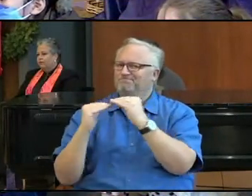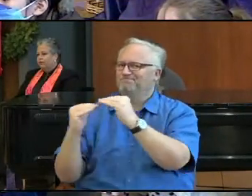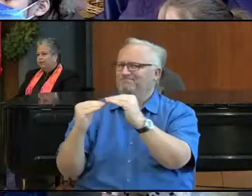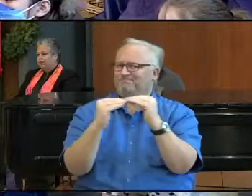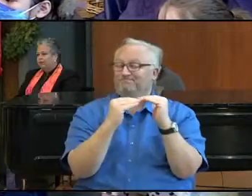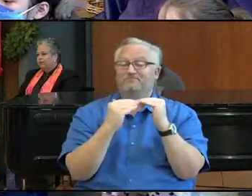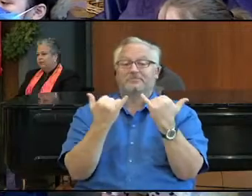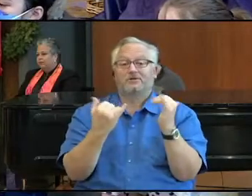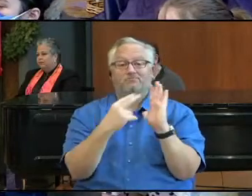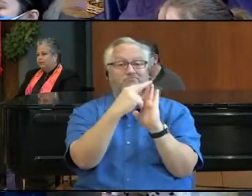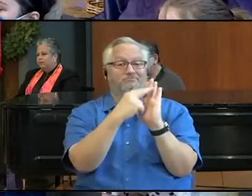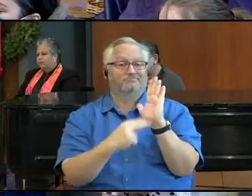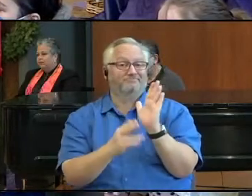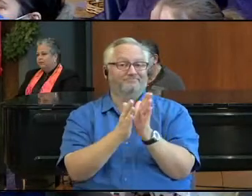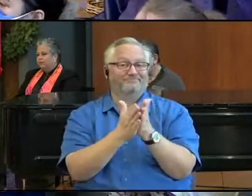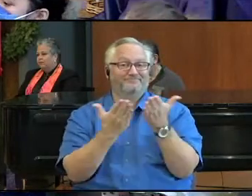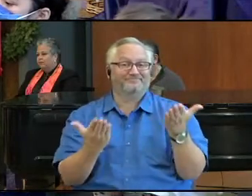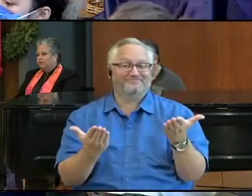book.